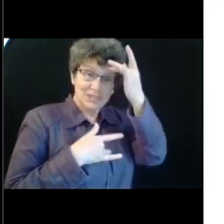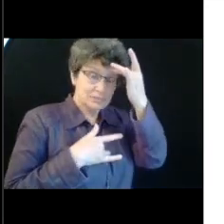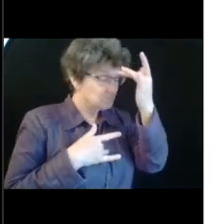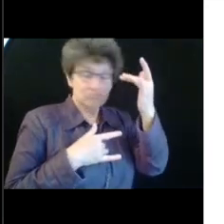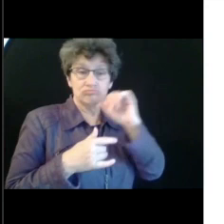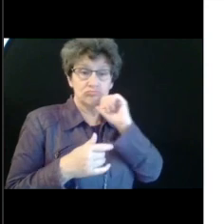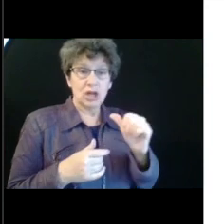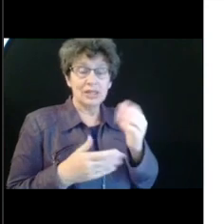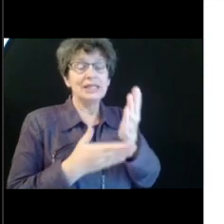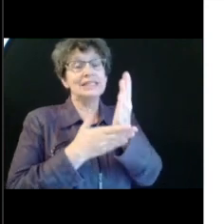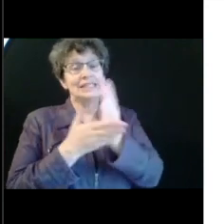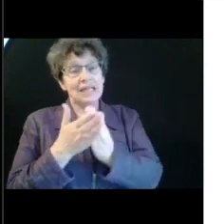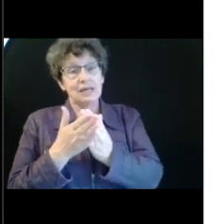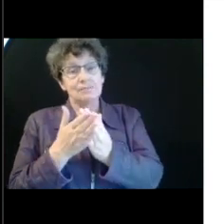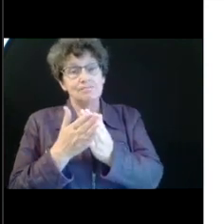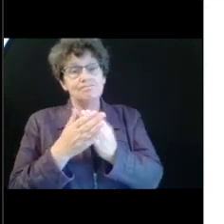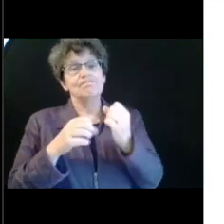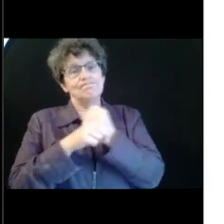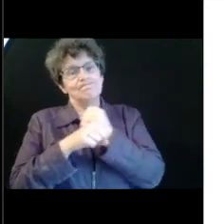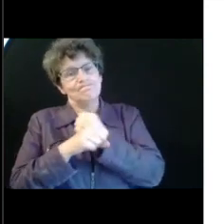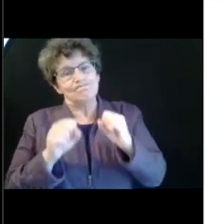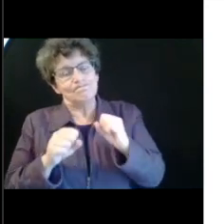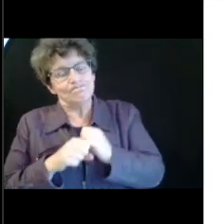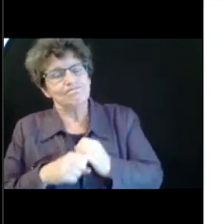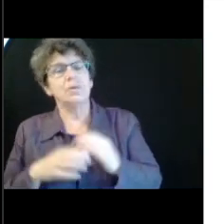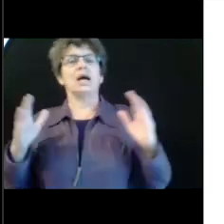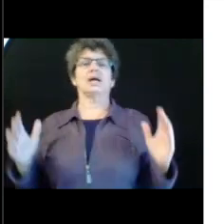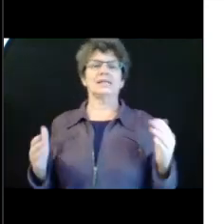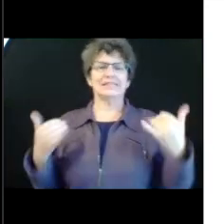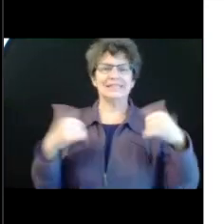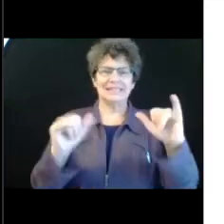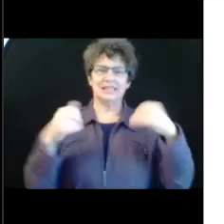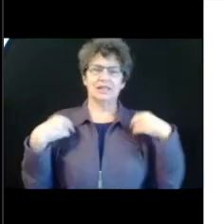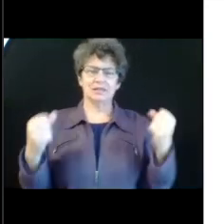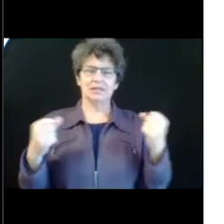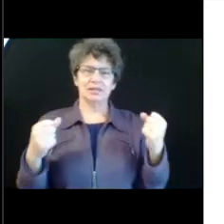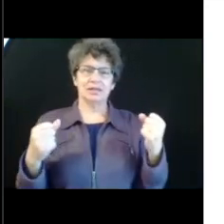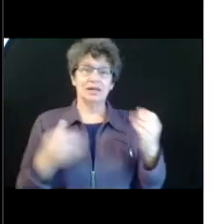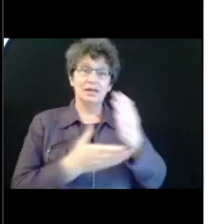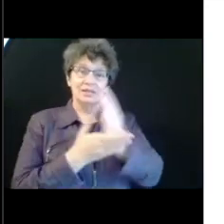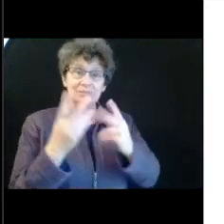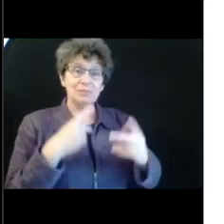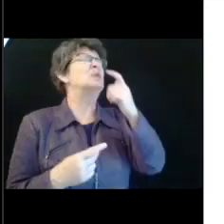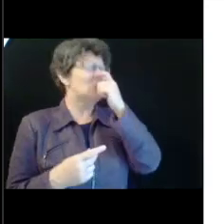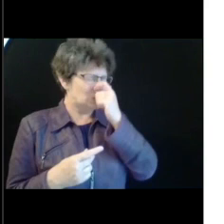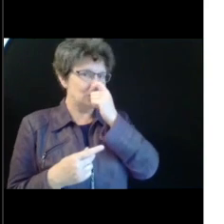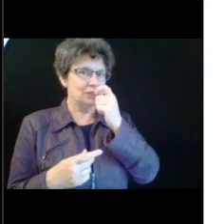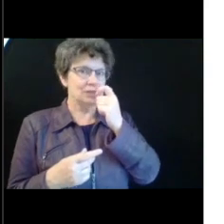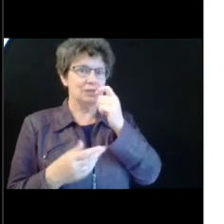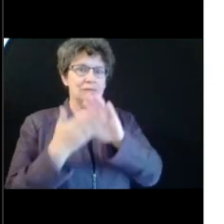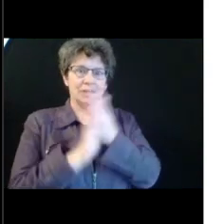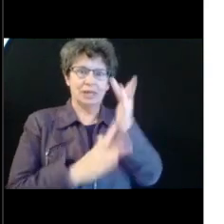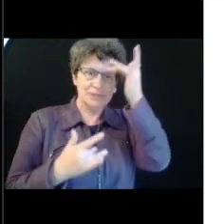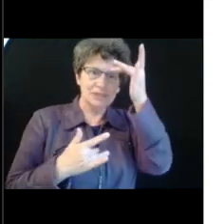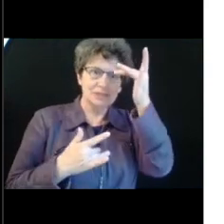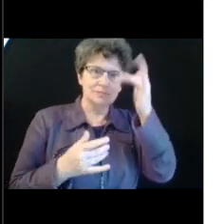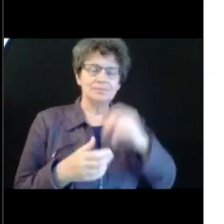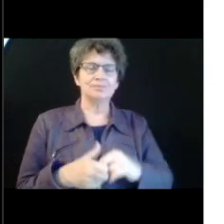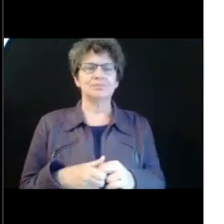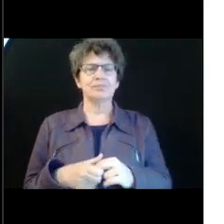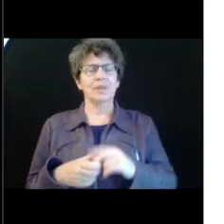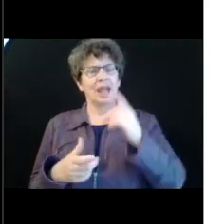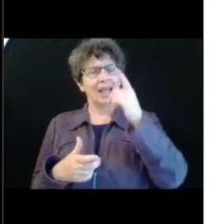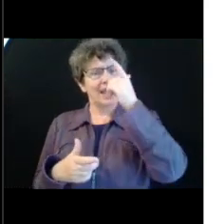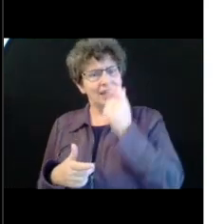Some of them are able to fight it off without getting the cold, and others actually get the cold. And what's really interesting about this study is